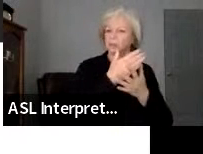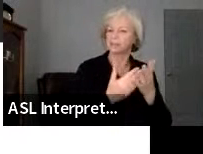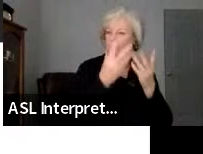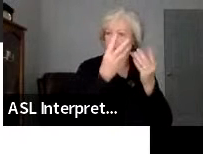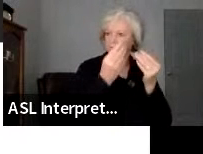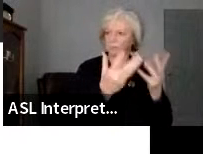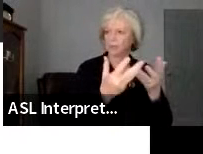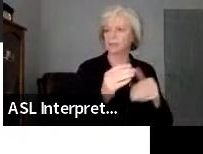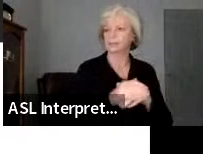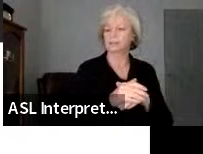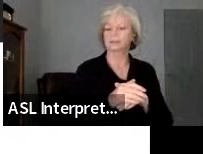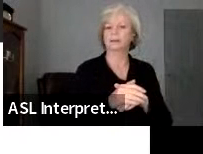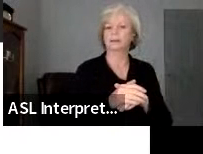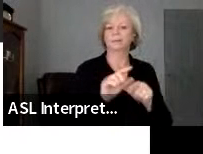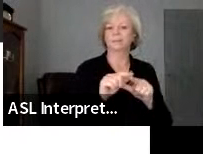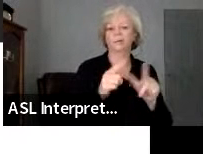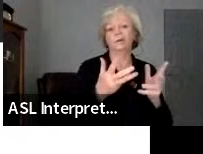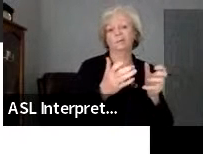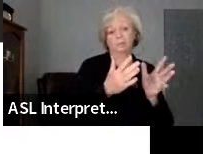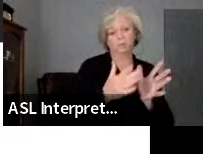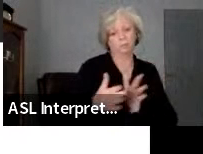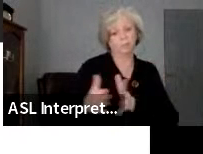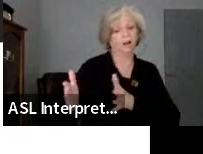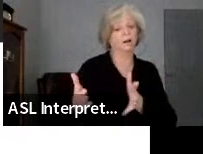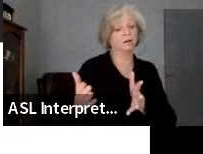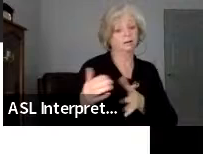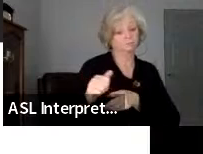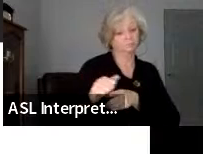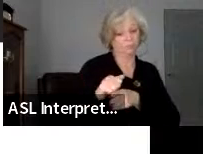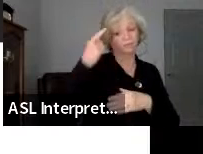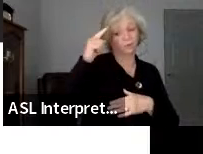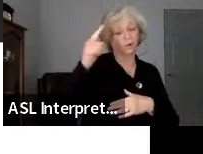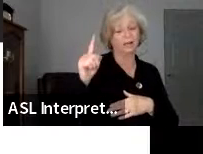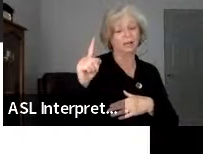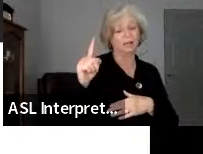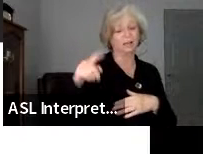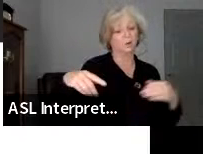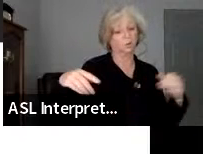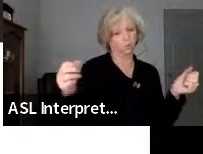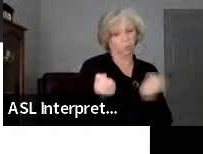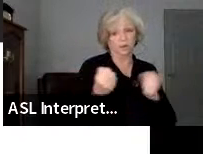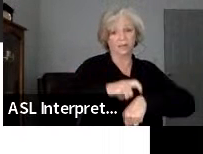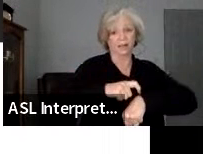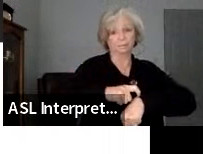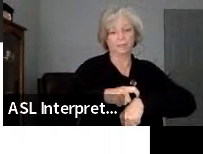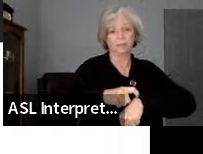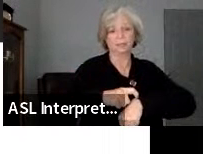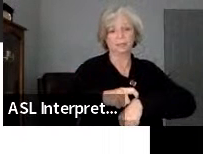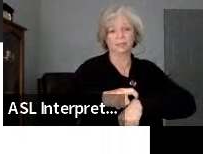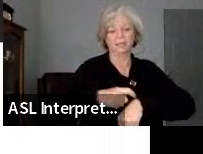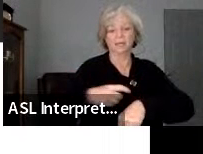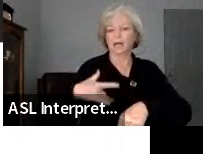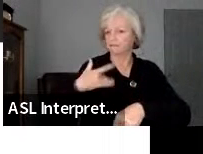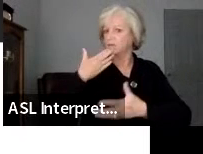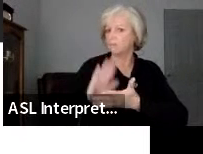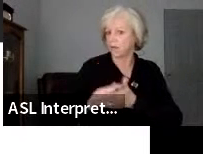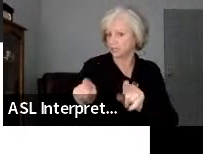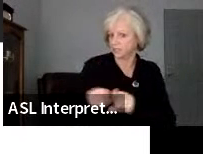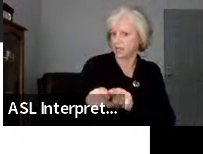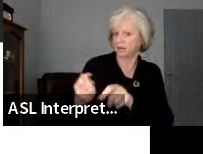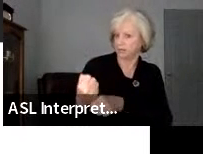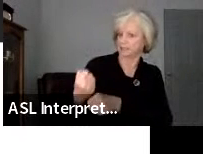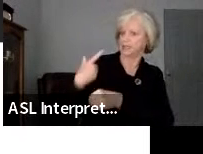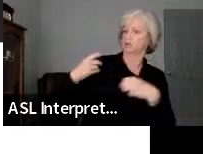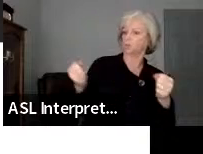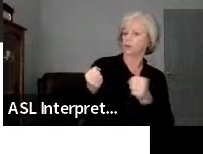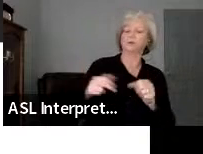prepare for a winter wave, possible hospital surge. I don't think it'll be as bad as what we have seen here last winter, but hard